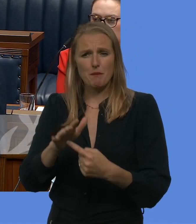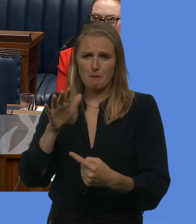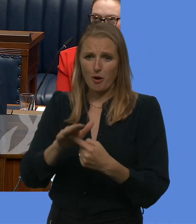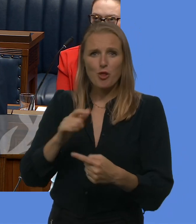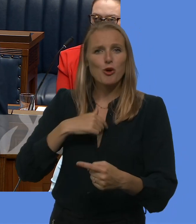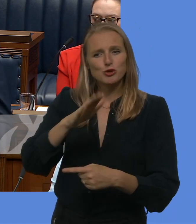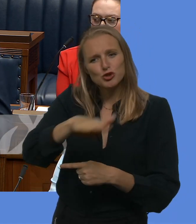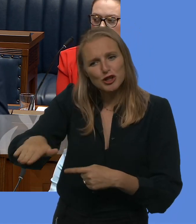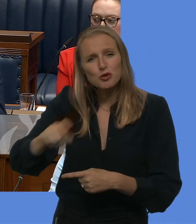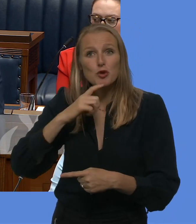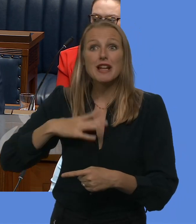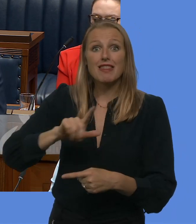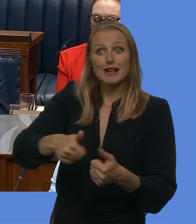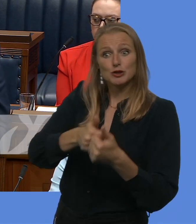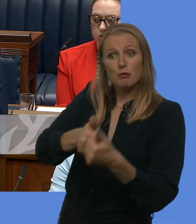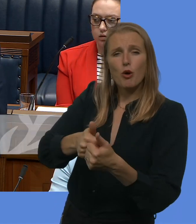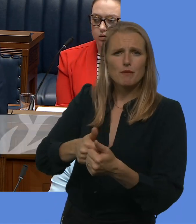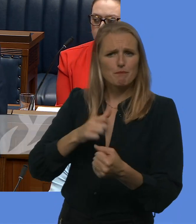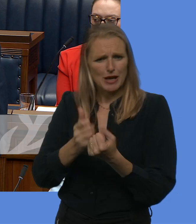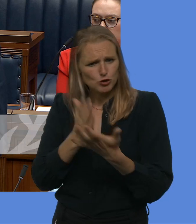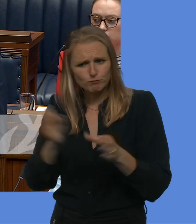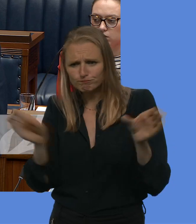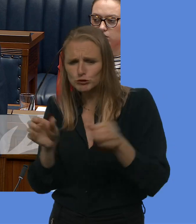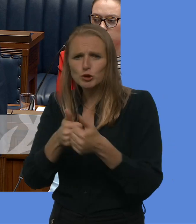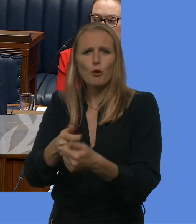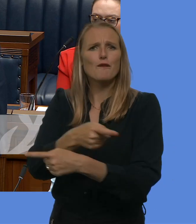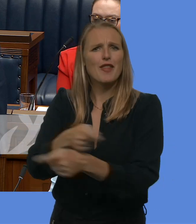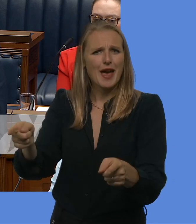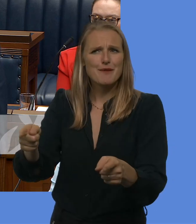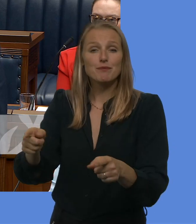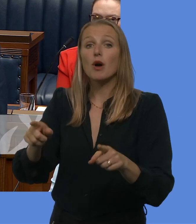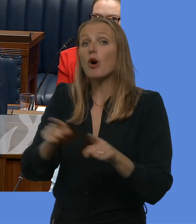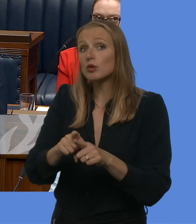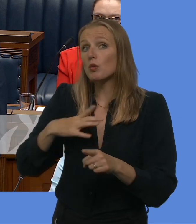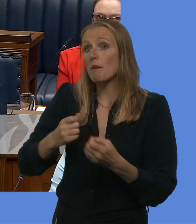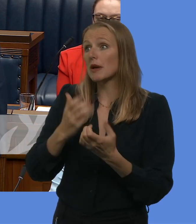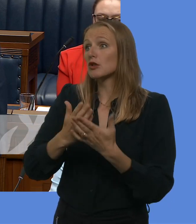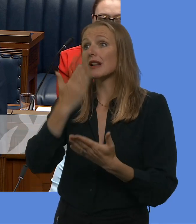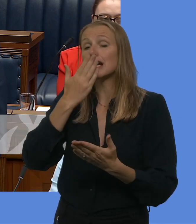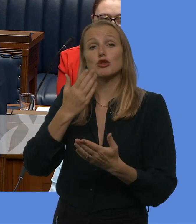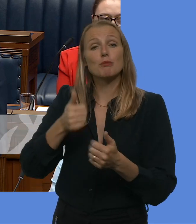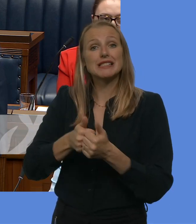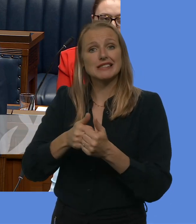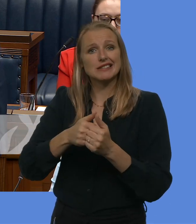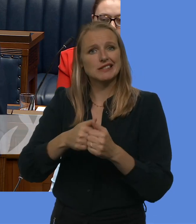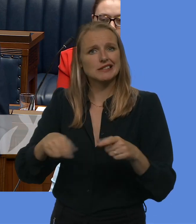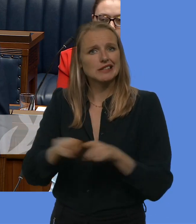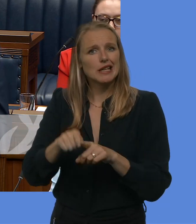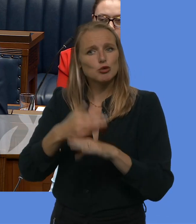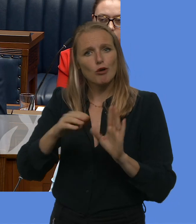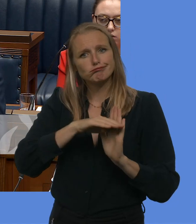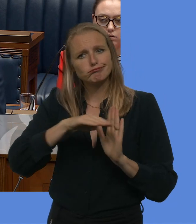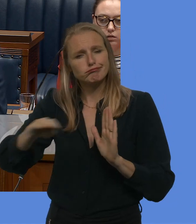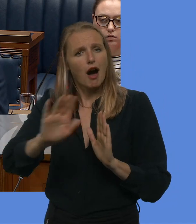important. And I want to do more. I want to provide opportunities for career progression for classroom assistants, so that they can